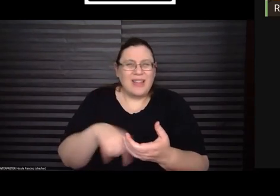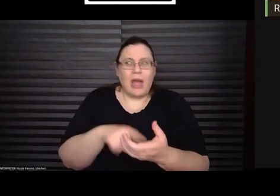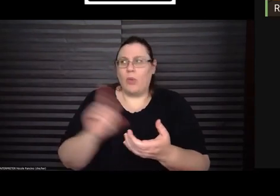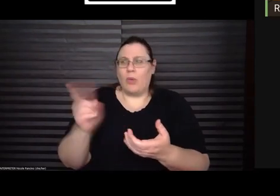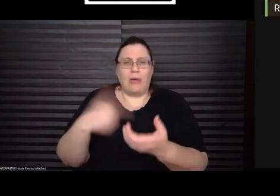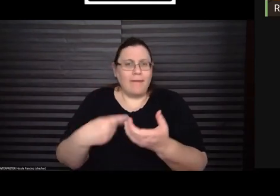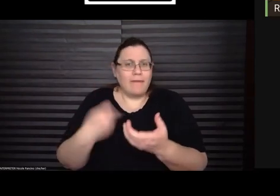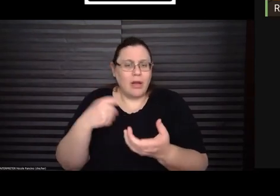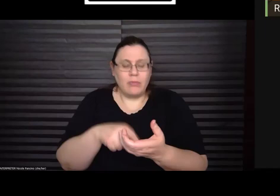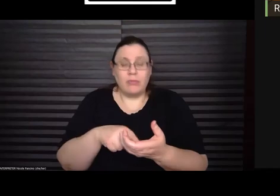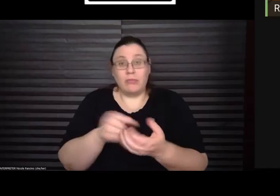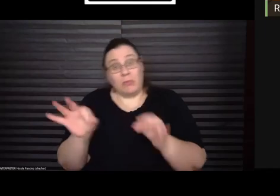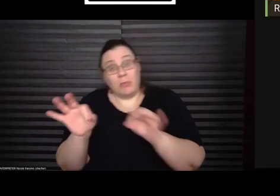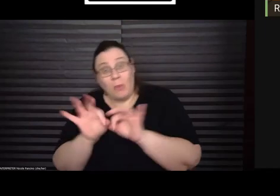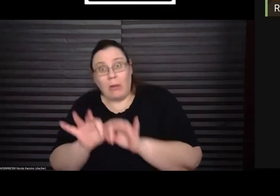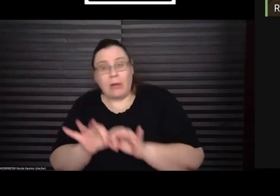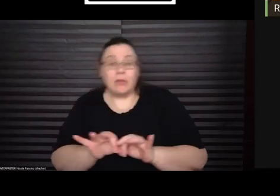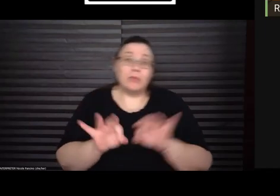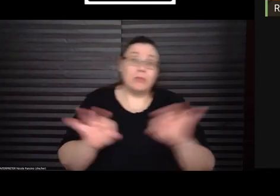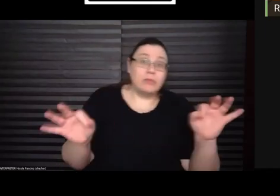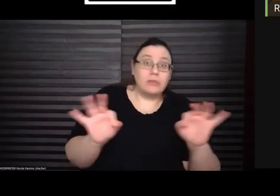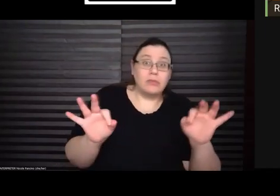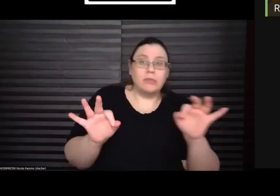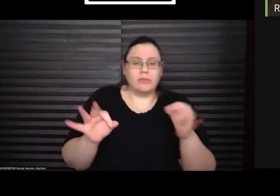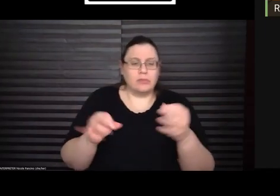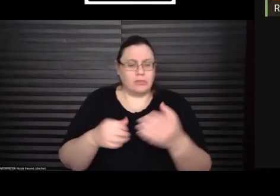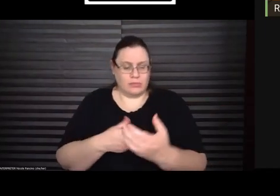come from? Is it important? Is it not important?